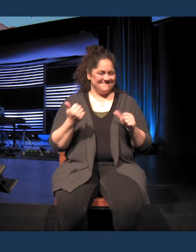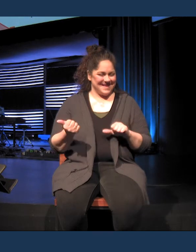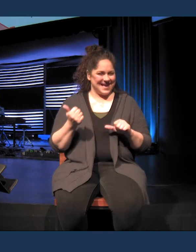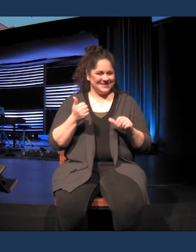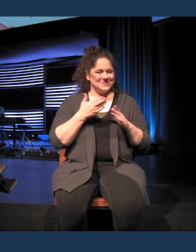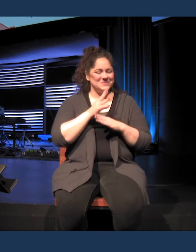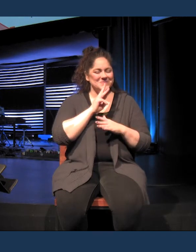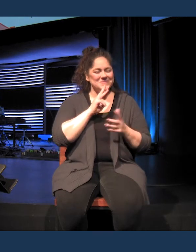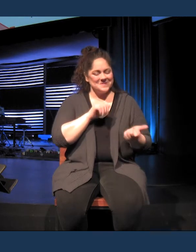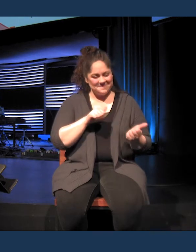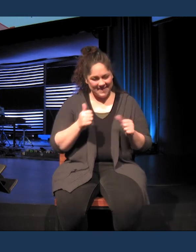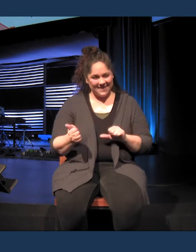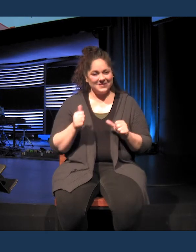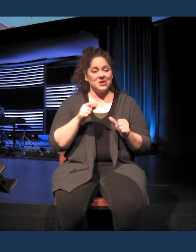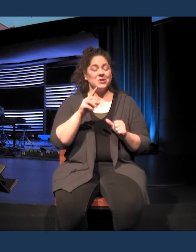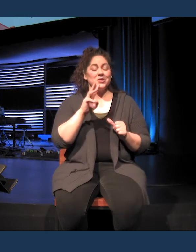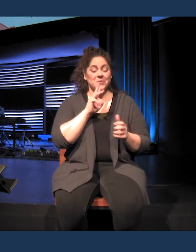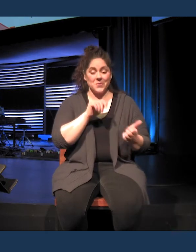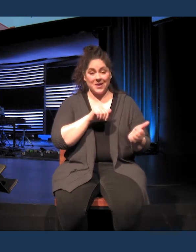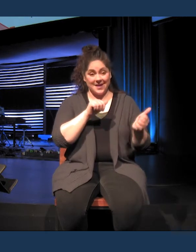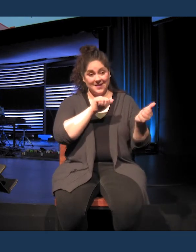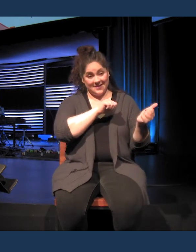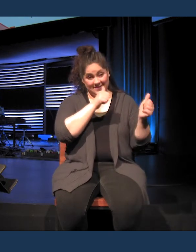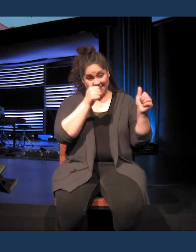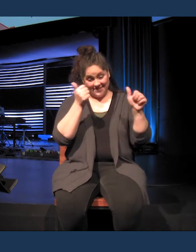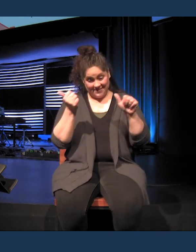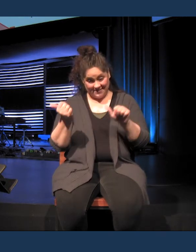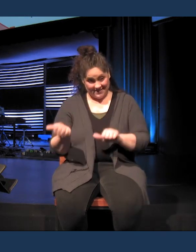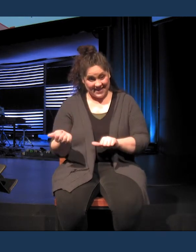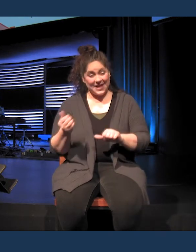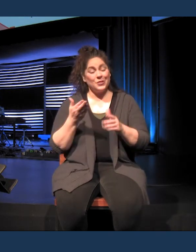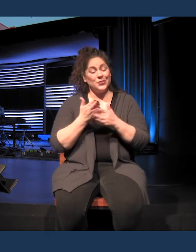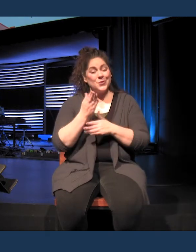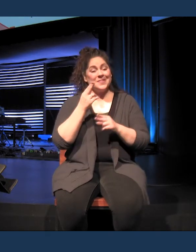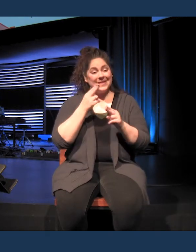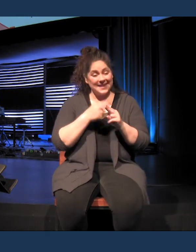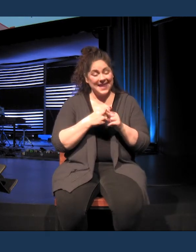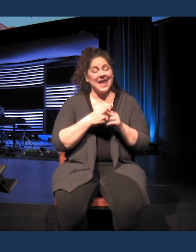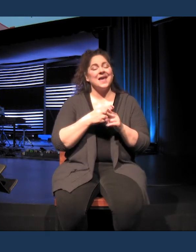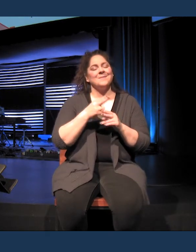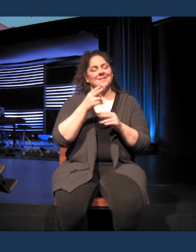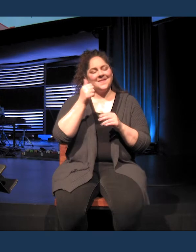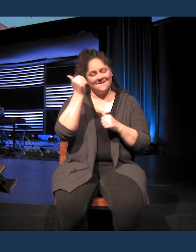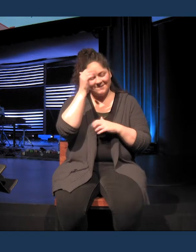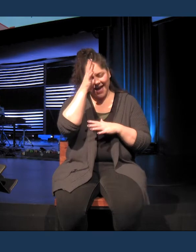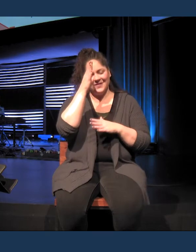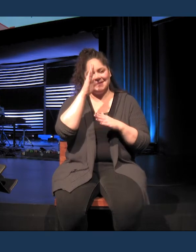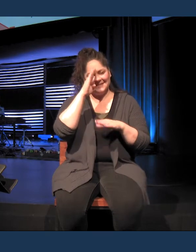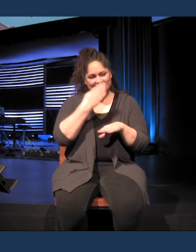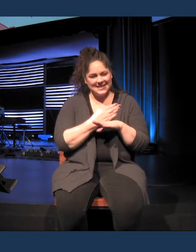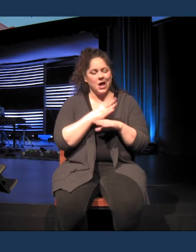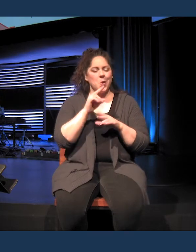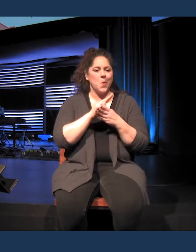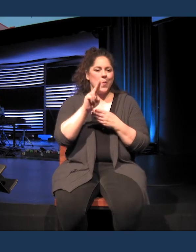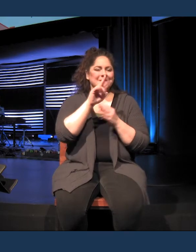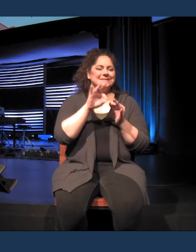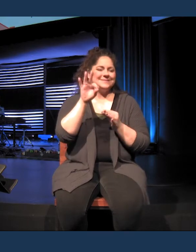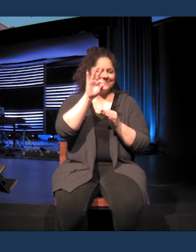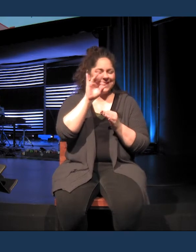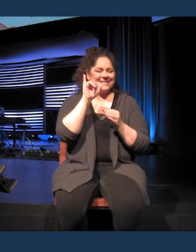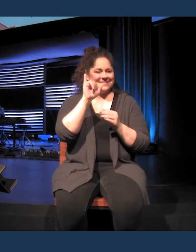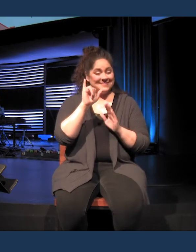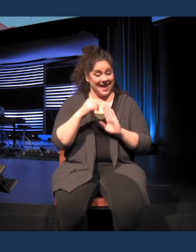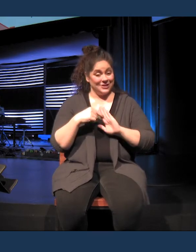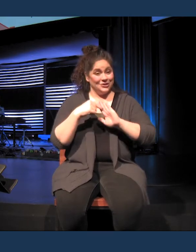When you're water baptized, you are baptized into the name of the Father, Son, and Holy Spirit. It's an act. And what that